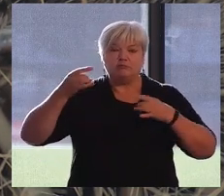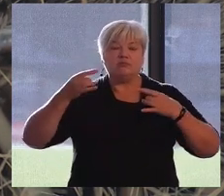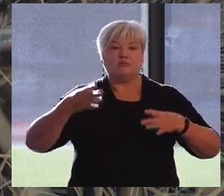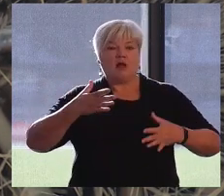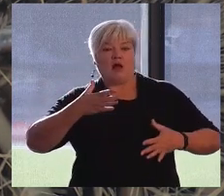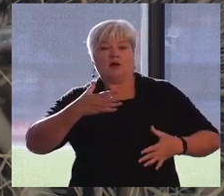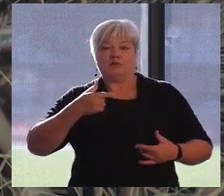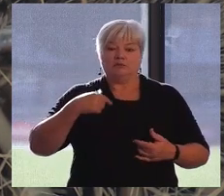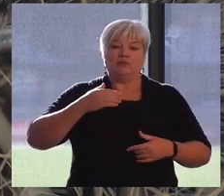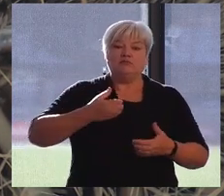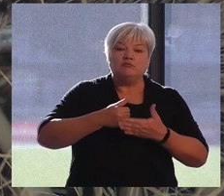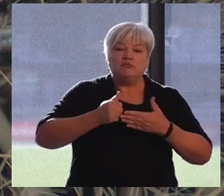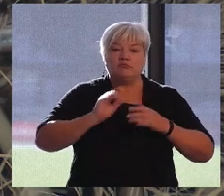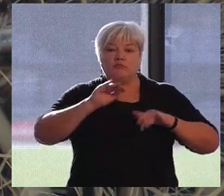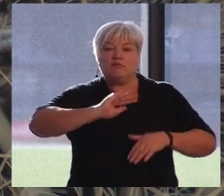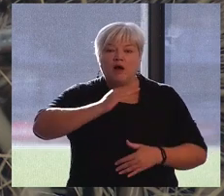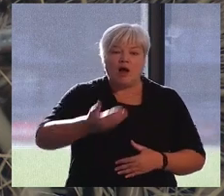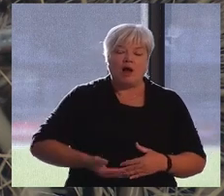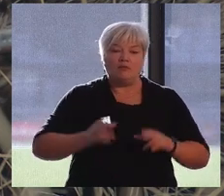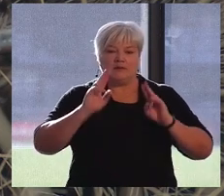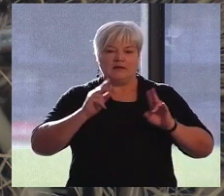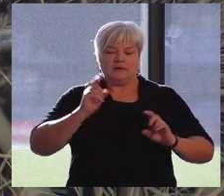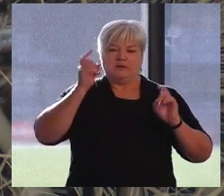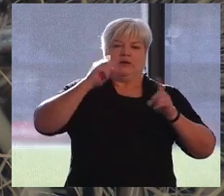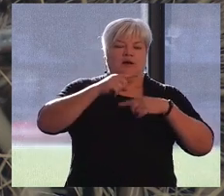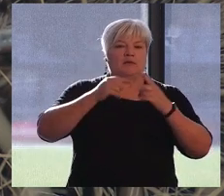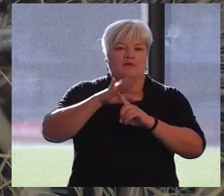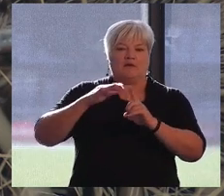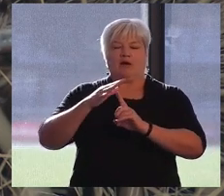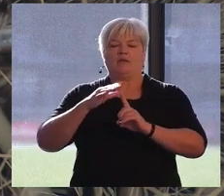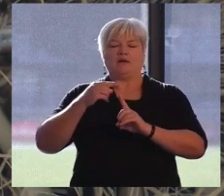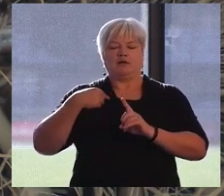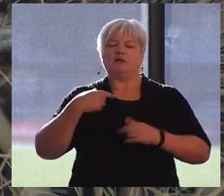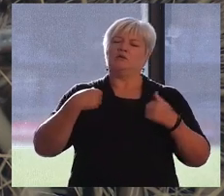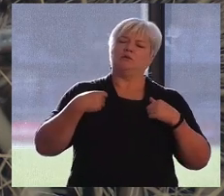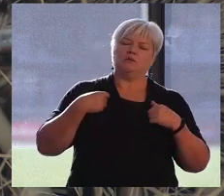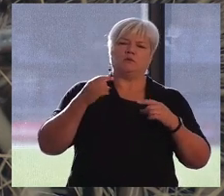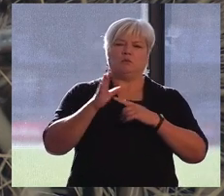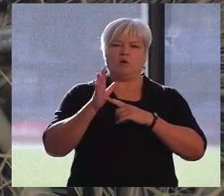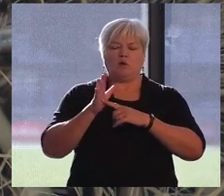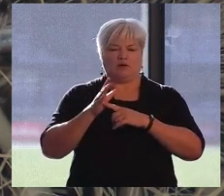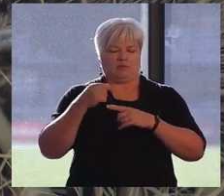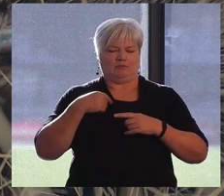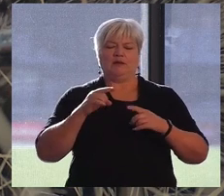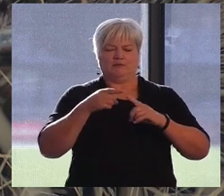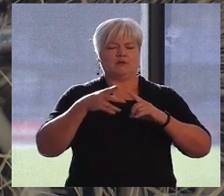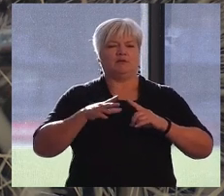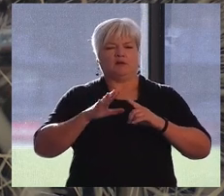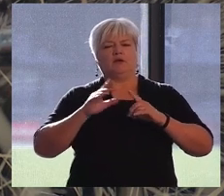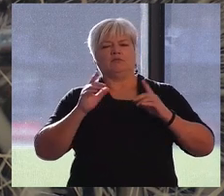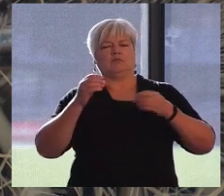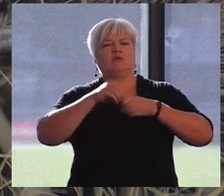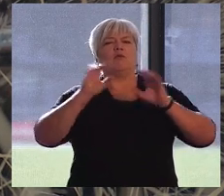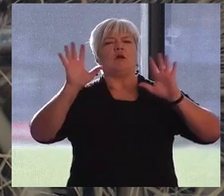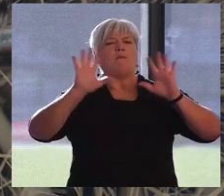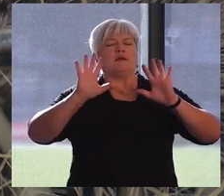on farms in nature as a child. And also, you know, the reason I got involved in climate specifically, which was learning about the